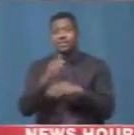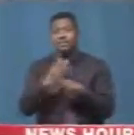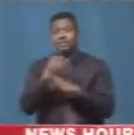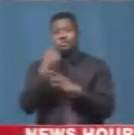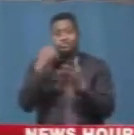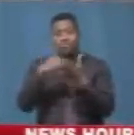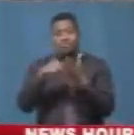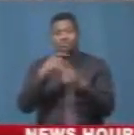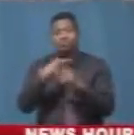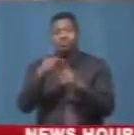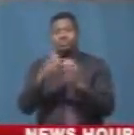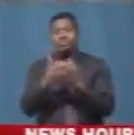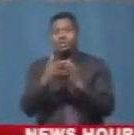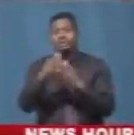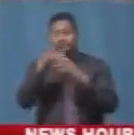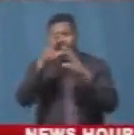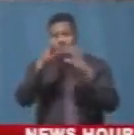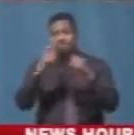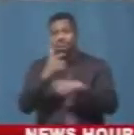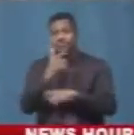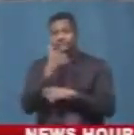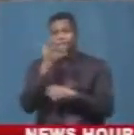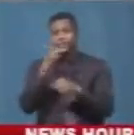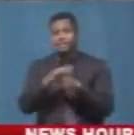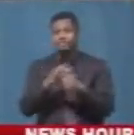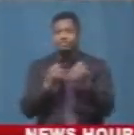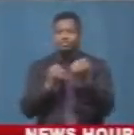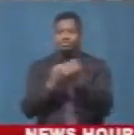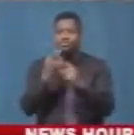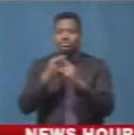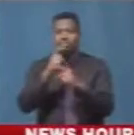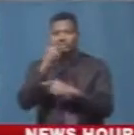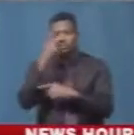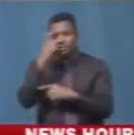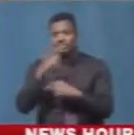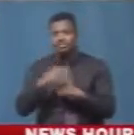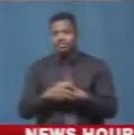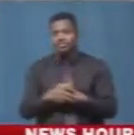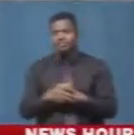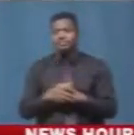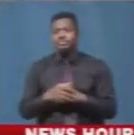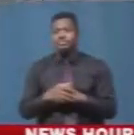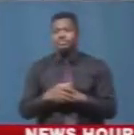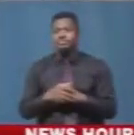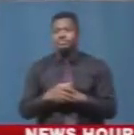inspecting the damage caused by the inferno, President Akufo-Addo pledged support from the government.